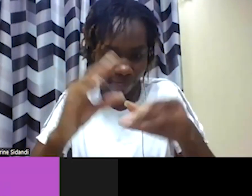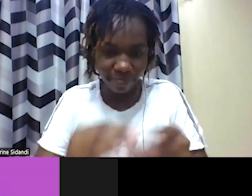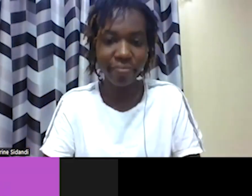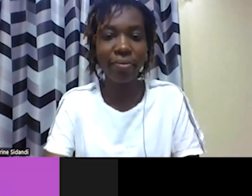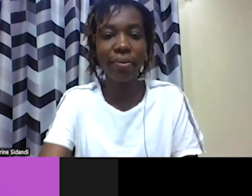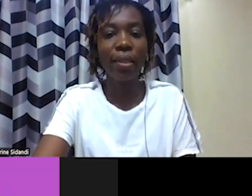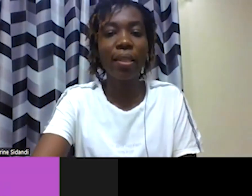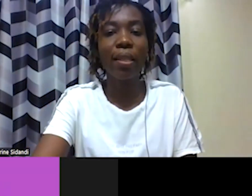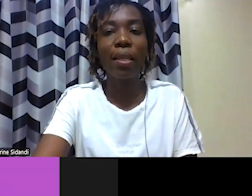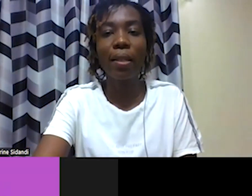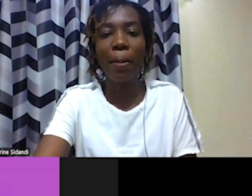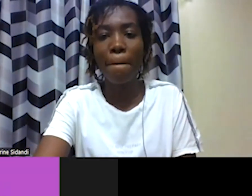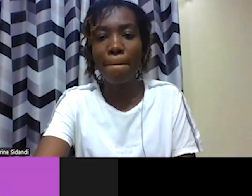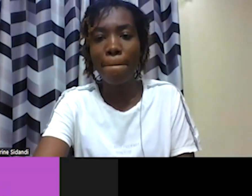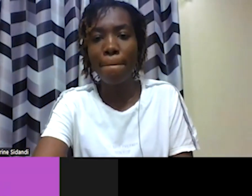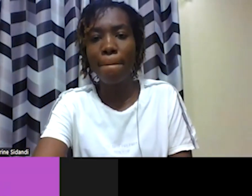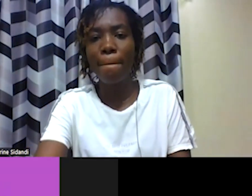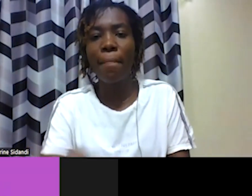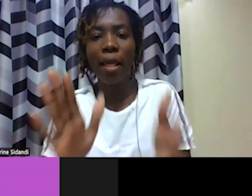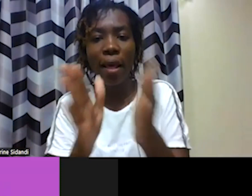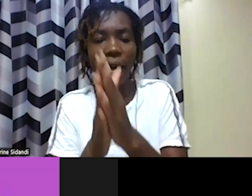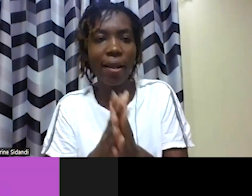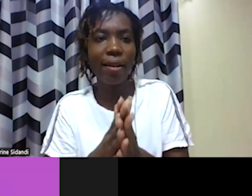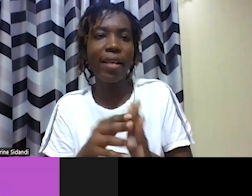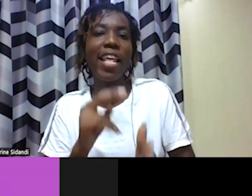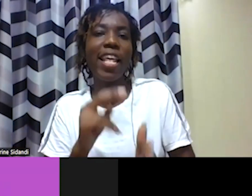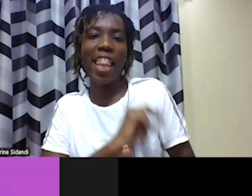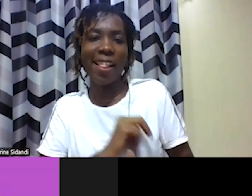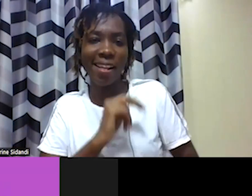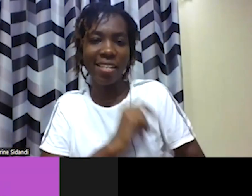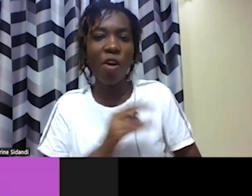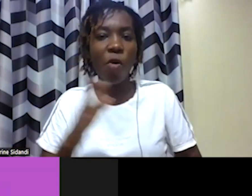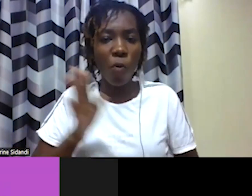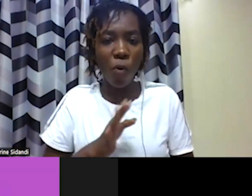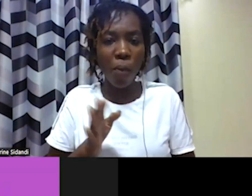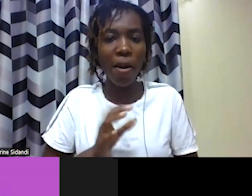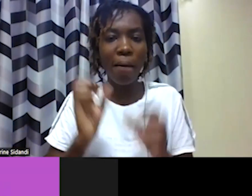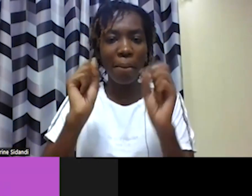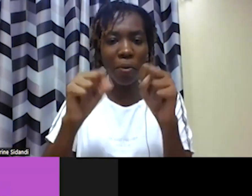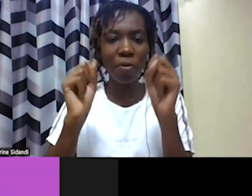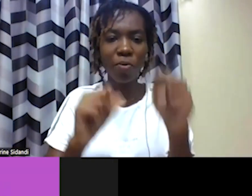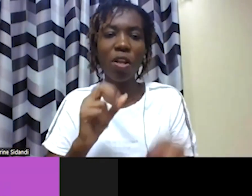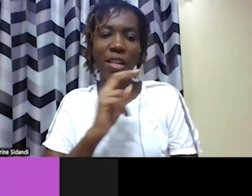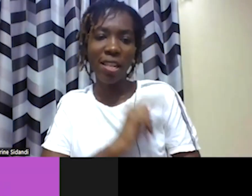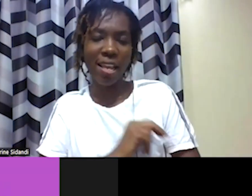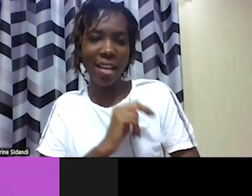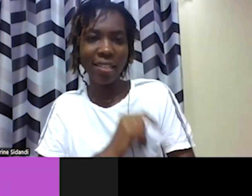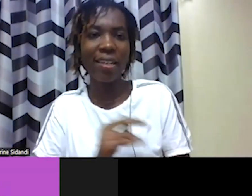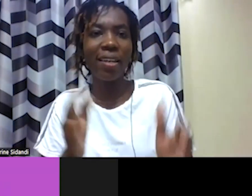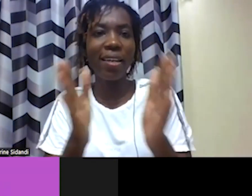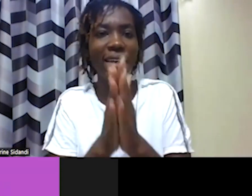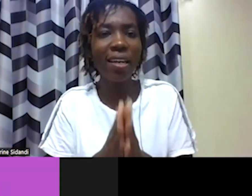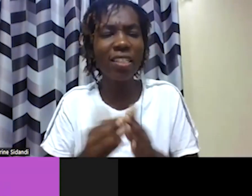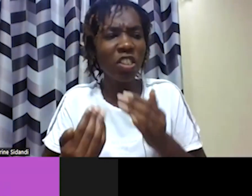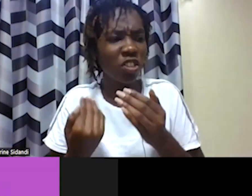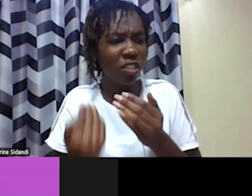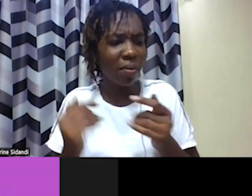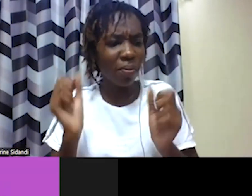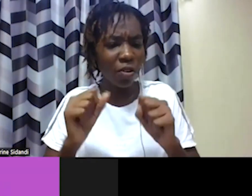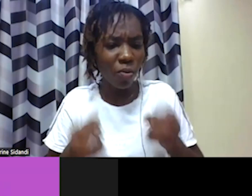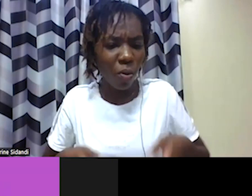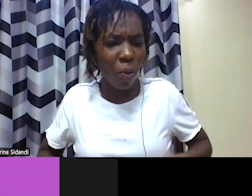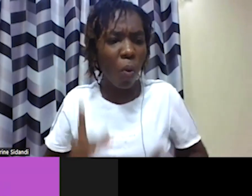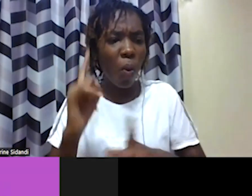and they nurture. A woman can be able to nurture and understand that a child born 1 hour or a few minutes